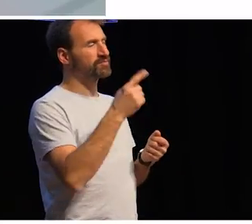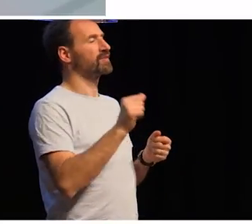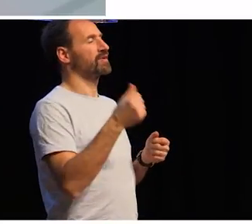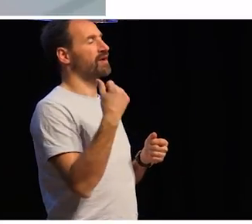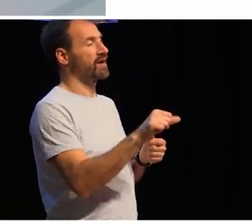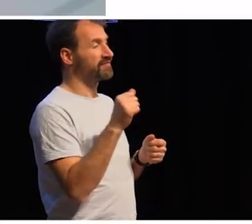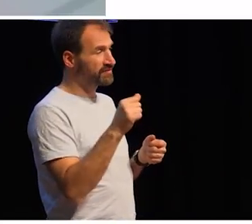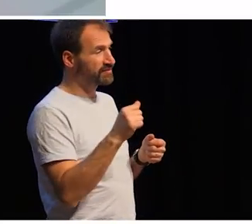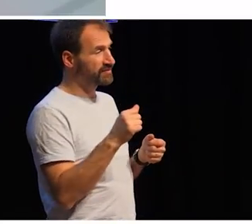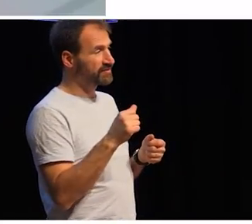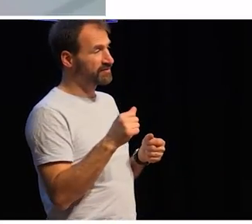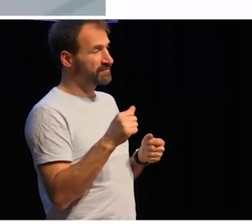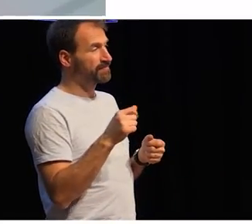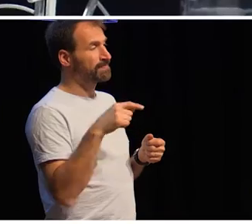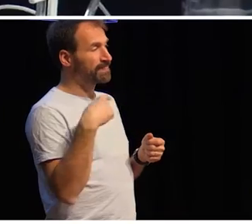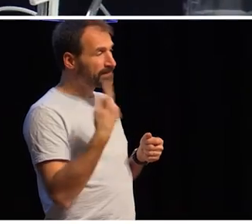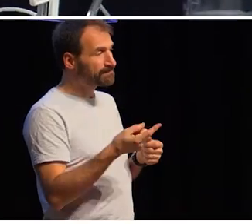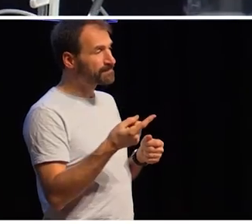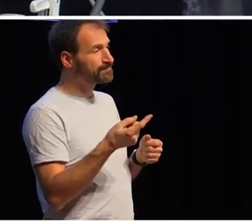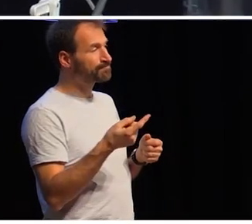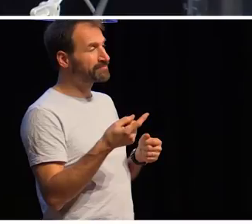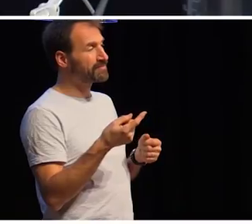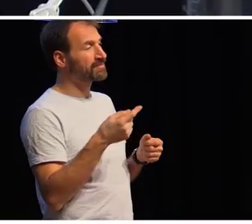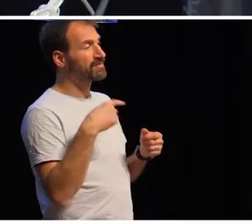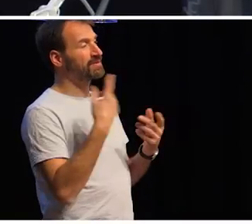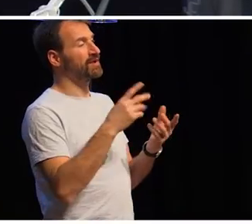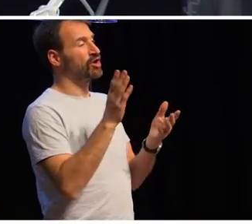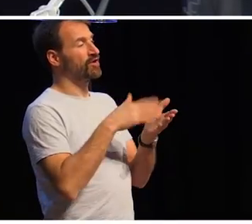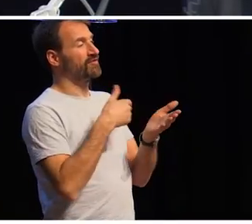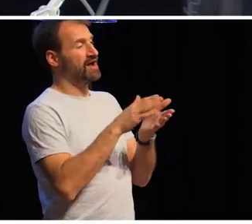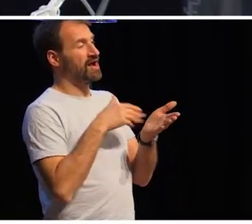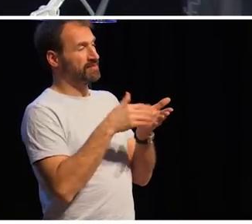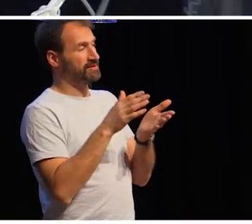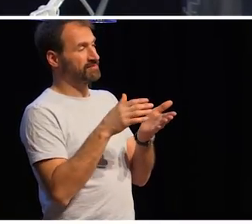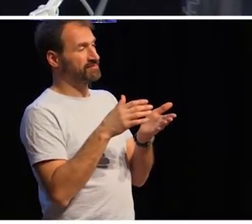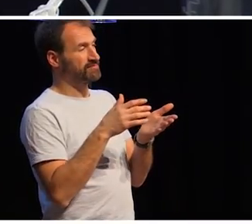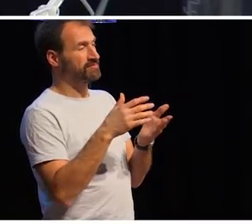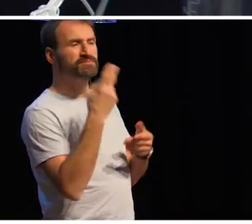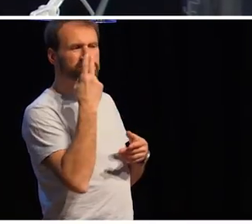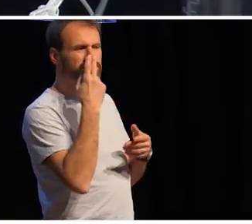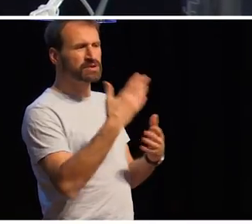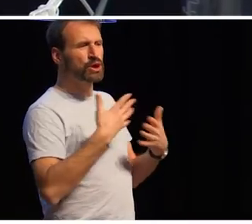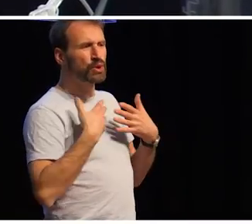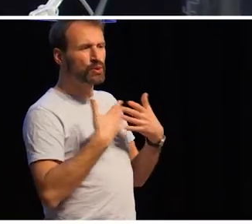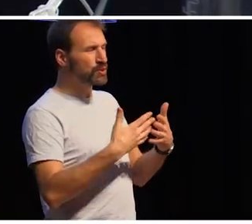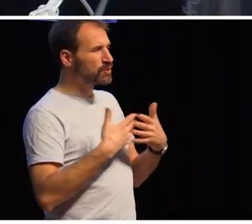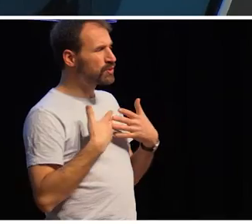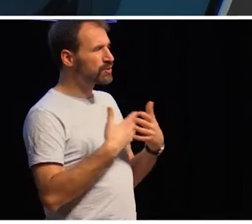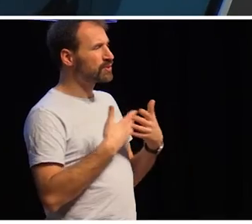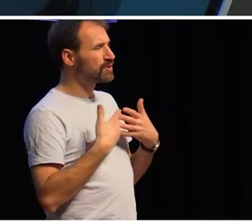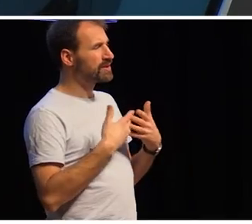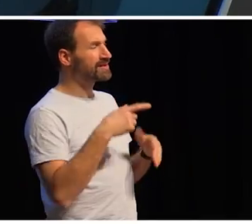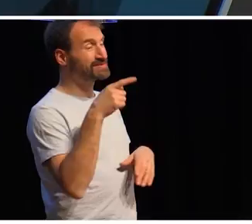this. And then you also have the color. How about breathe? This